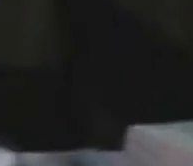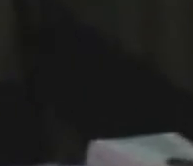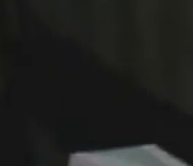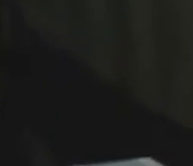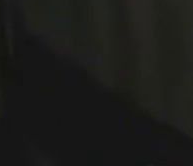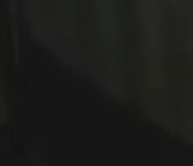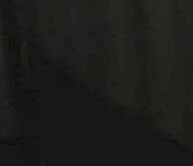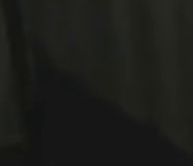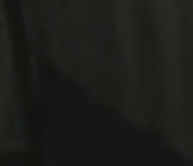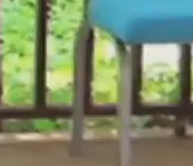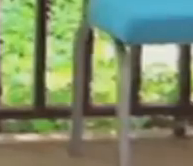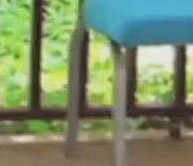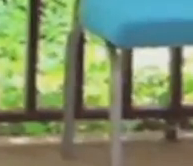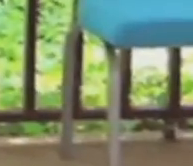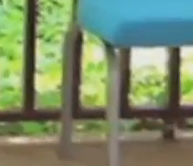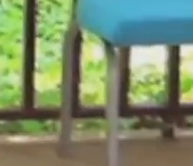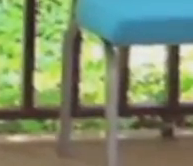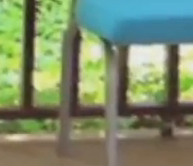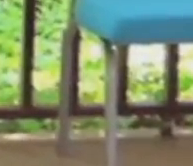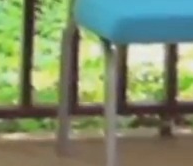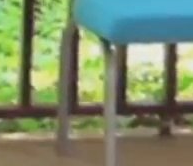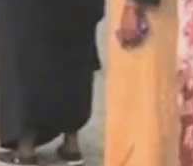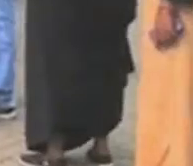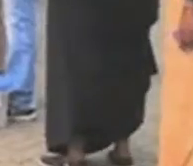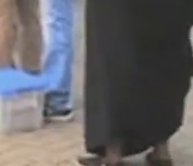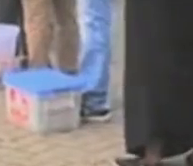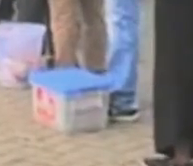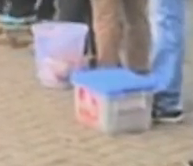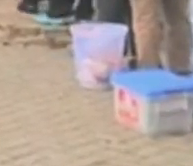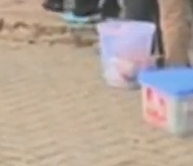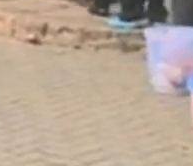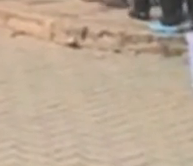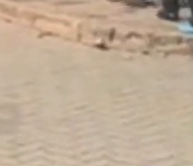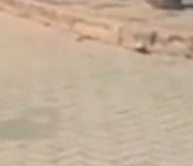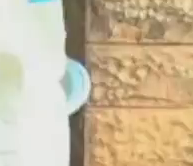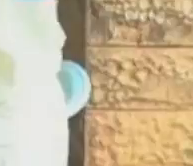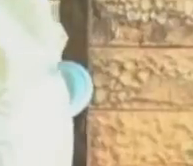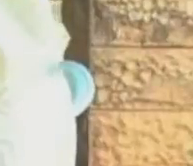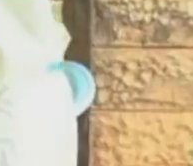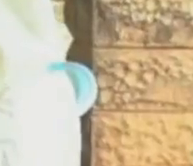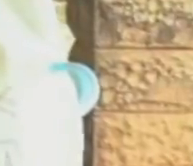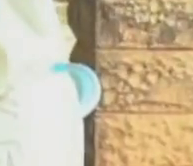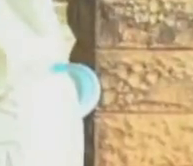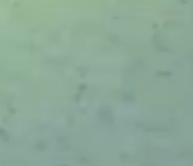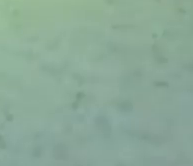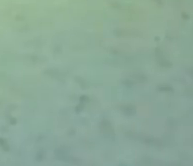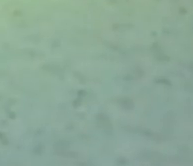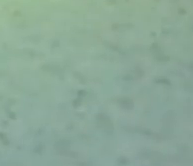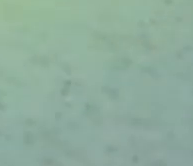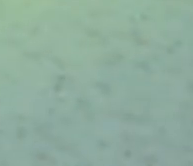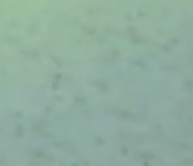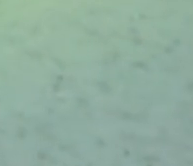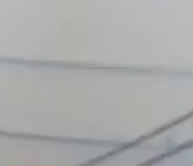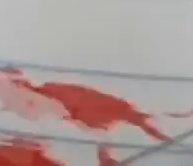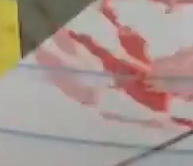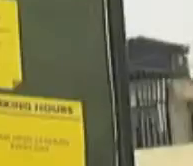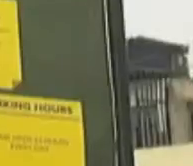Tonight, the numbers are still rising. Nearly 500 people test positive in a